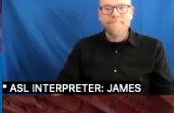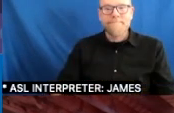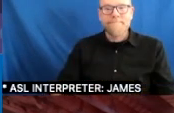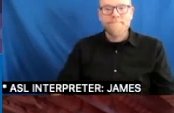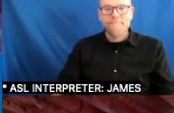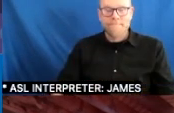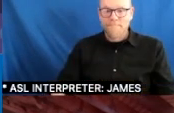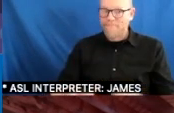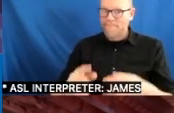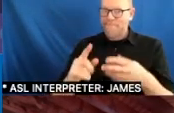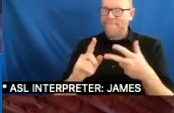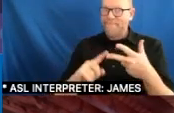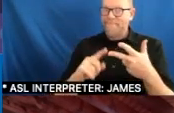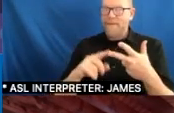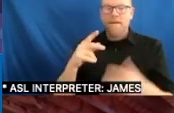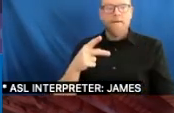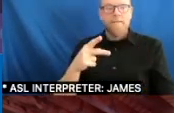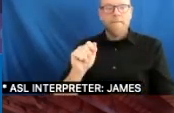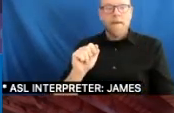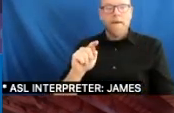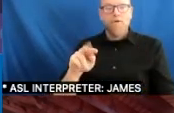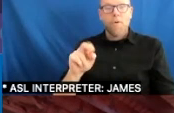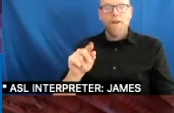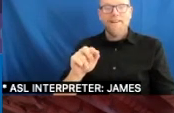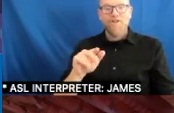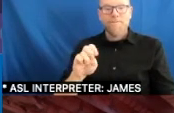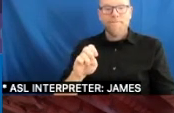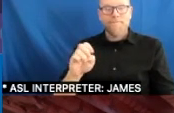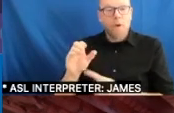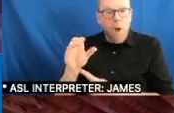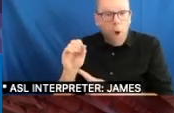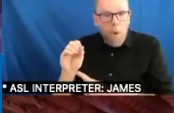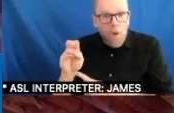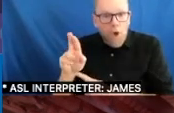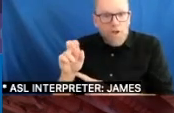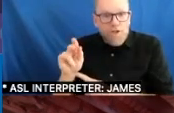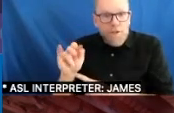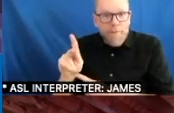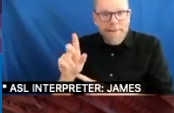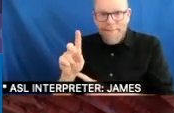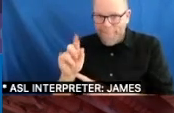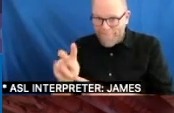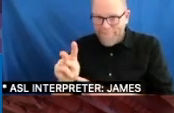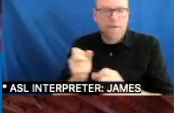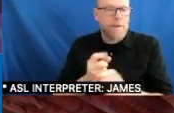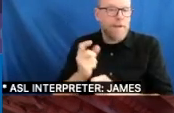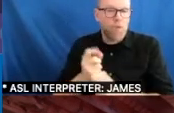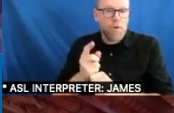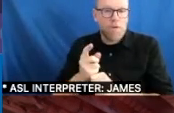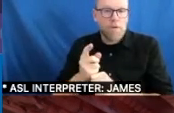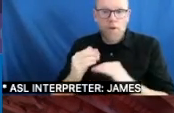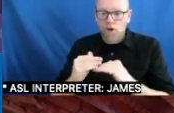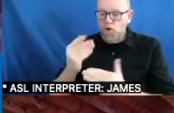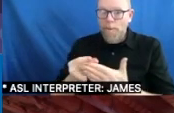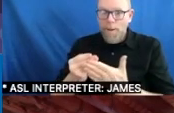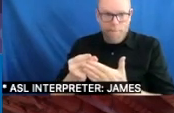And then there's patronage, which is the ownership dividend. So this is the annual surplus that's distributed